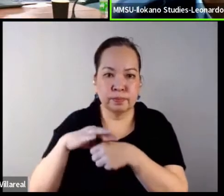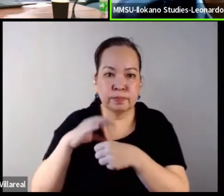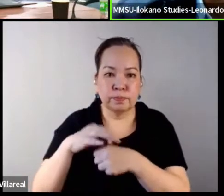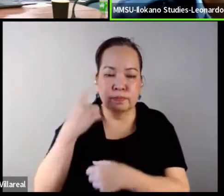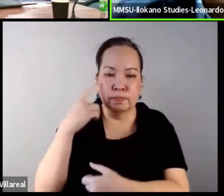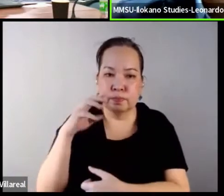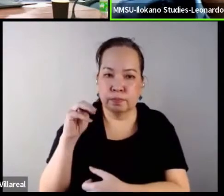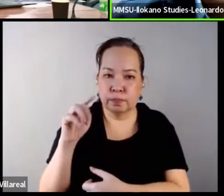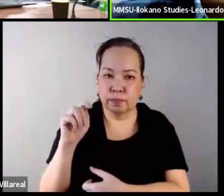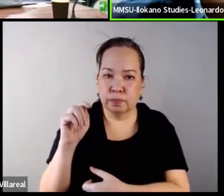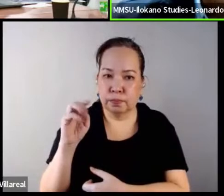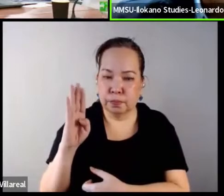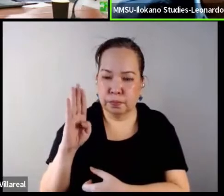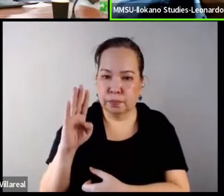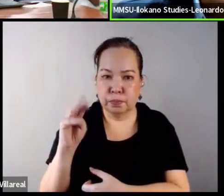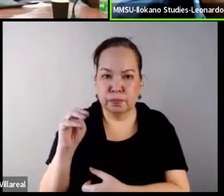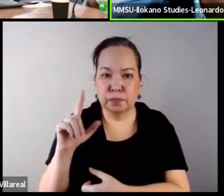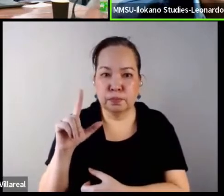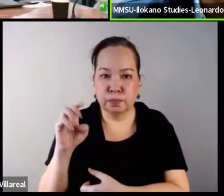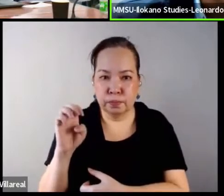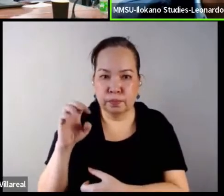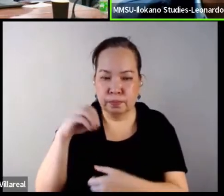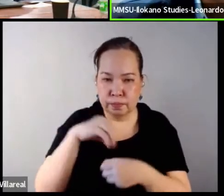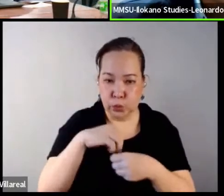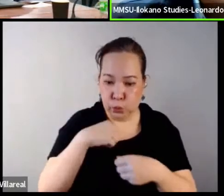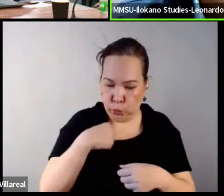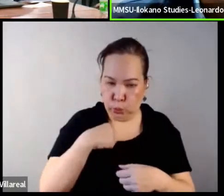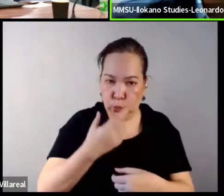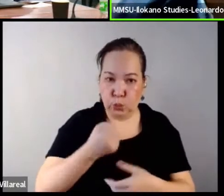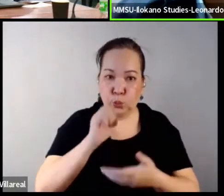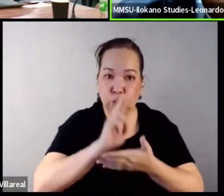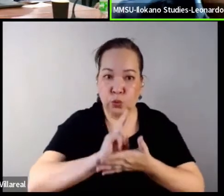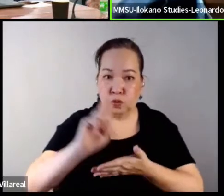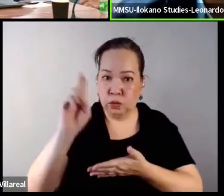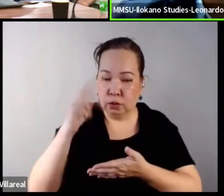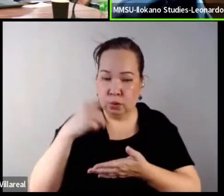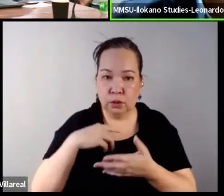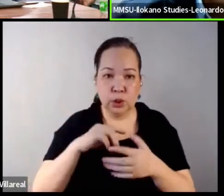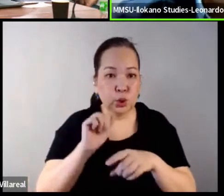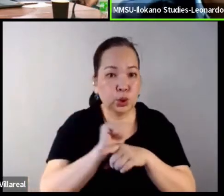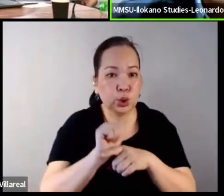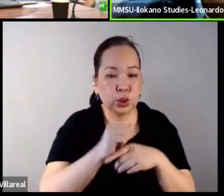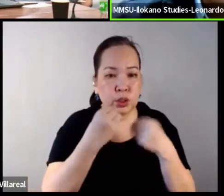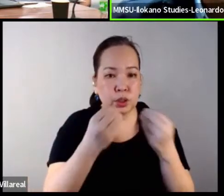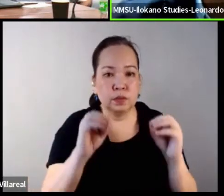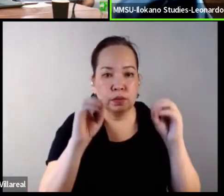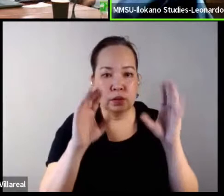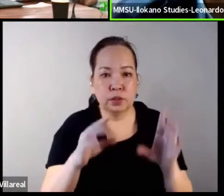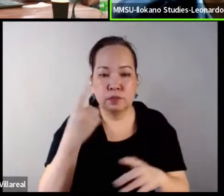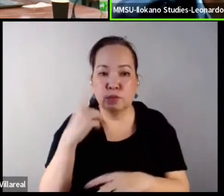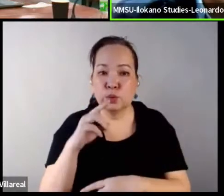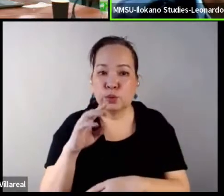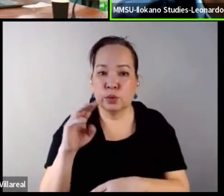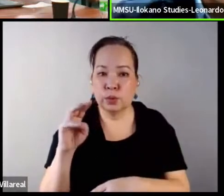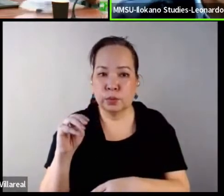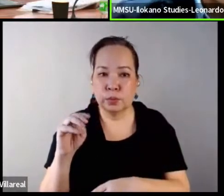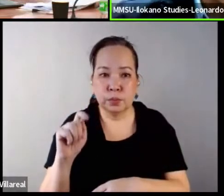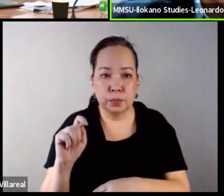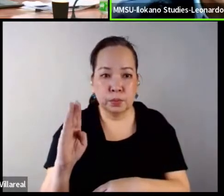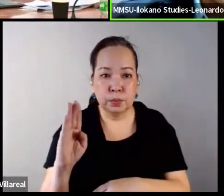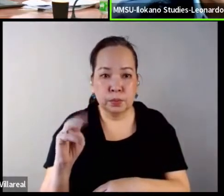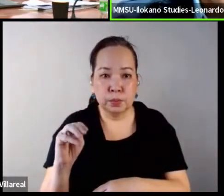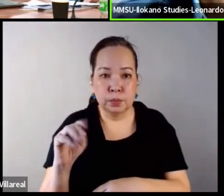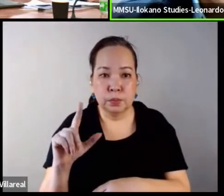MTB-MLE. In our university, we are training teachers, particularly for MTB-MLE. We call